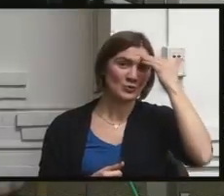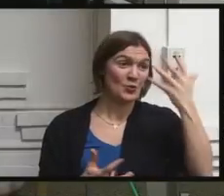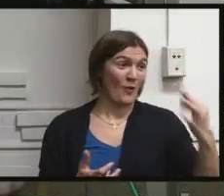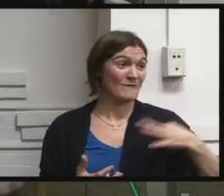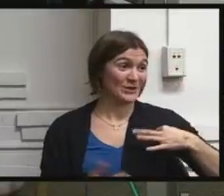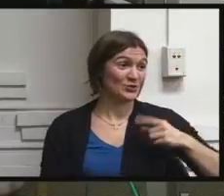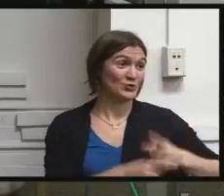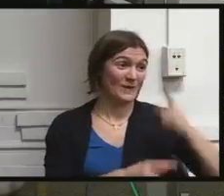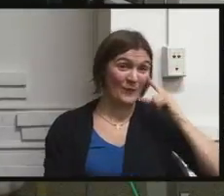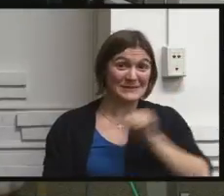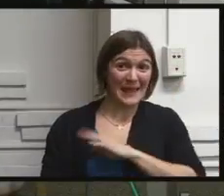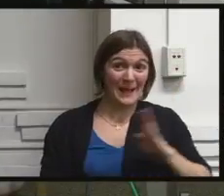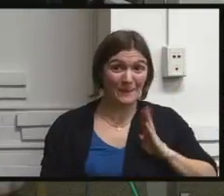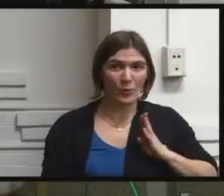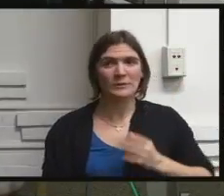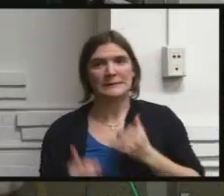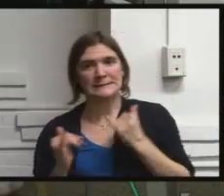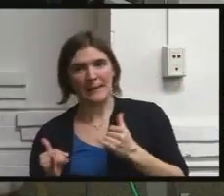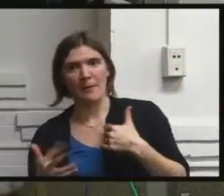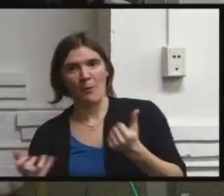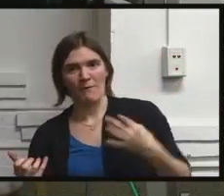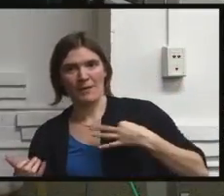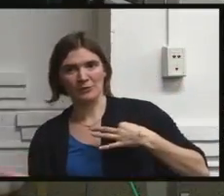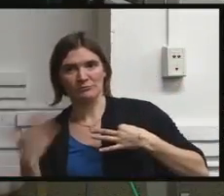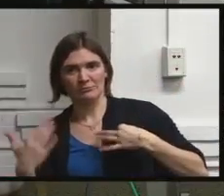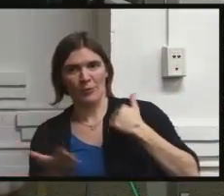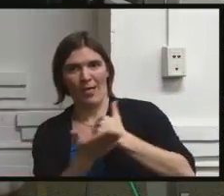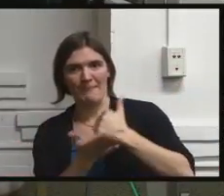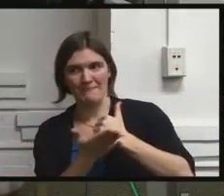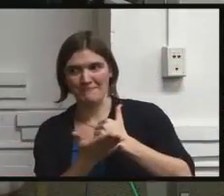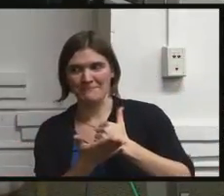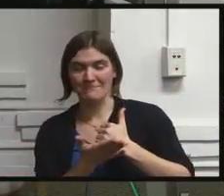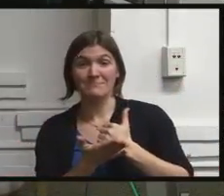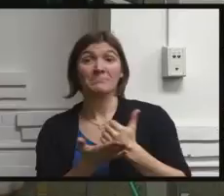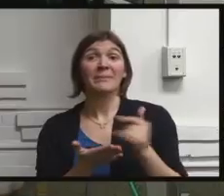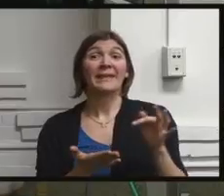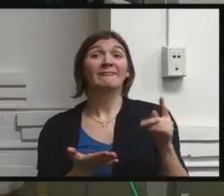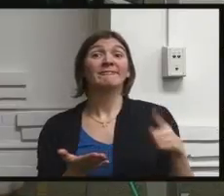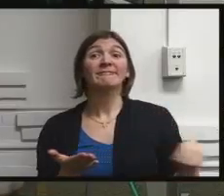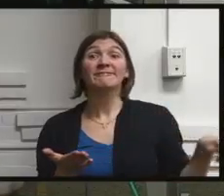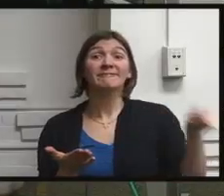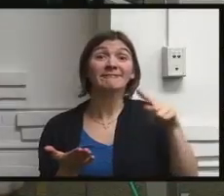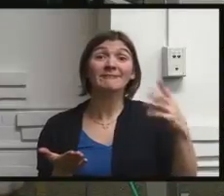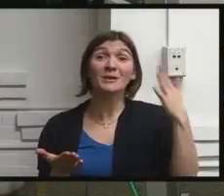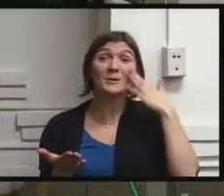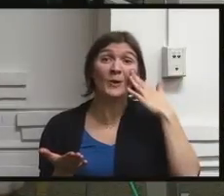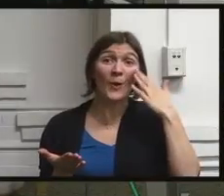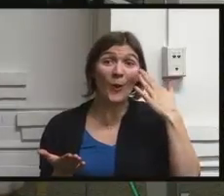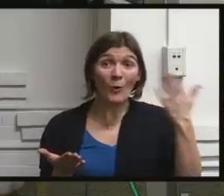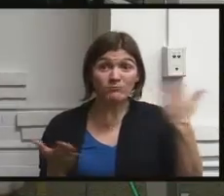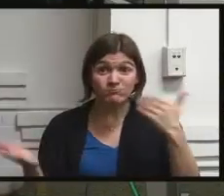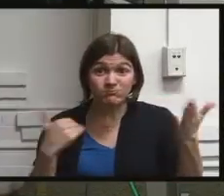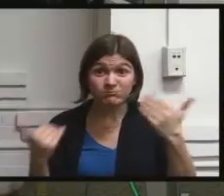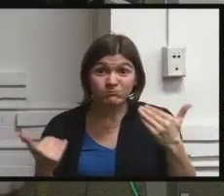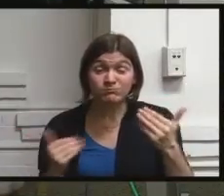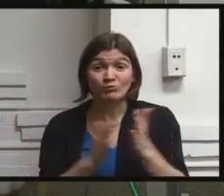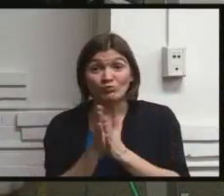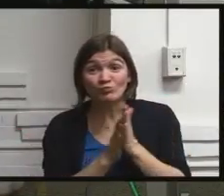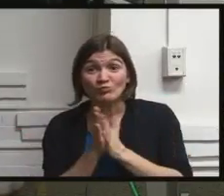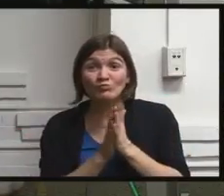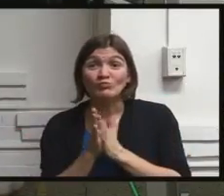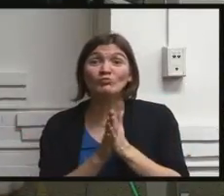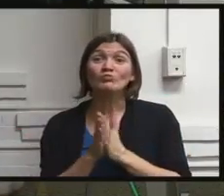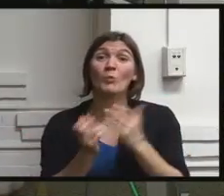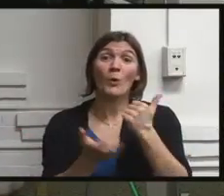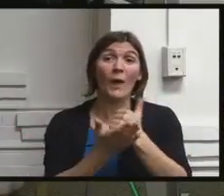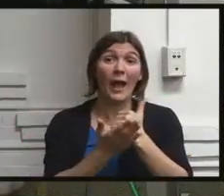volunteers always. We're looking for volunteers as well. So if anybody is in the mind